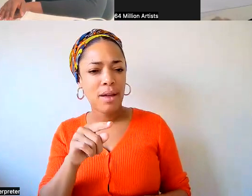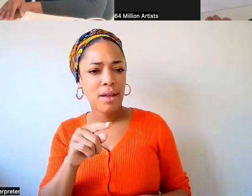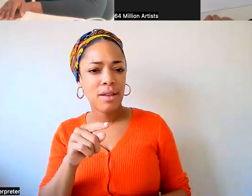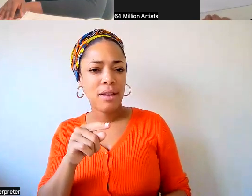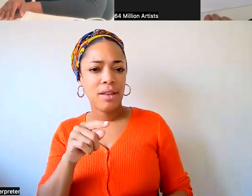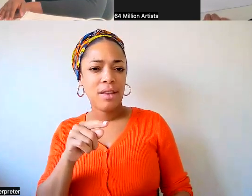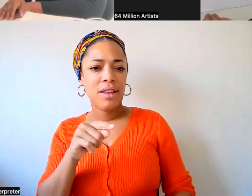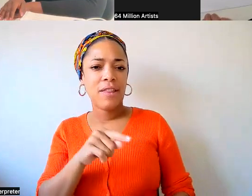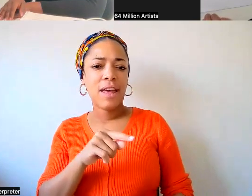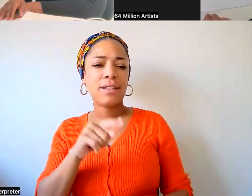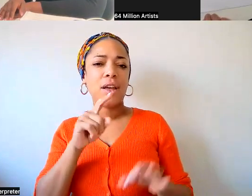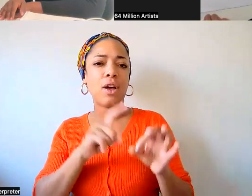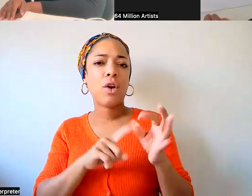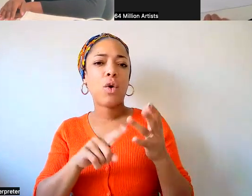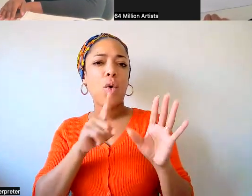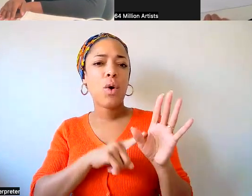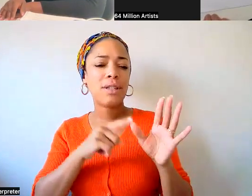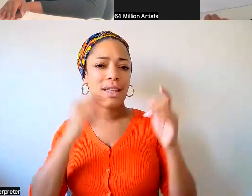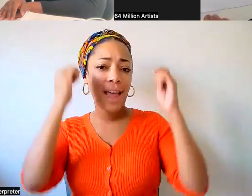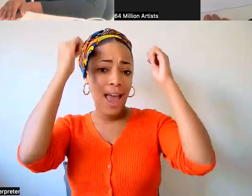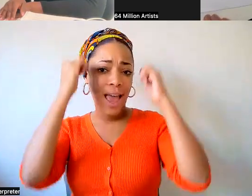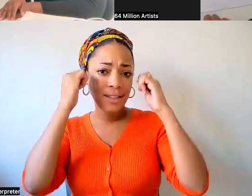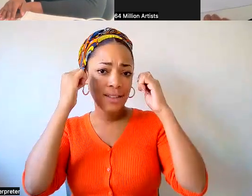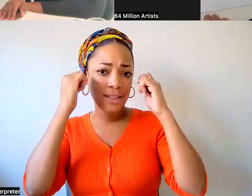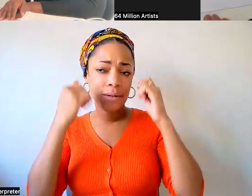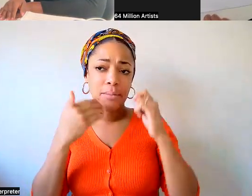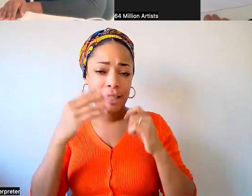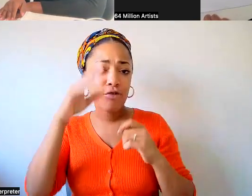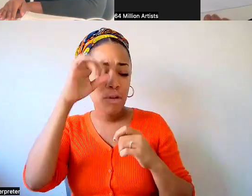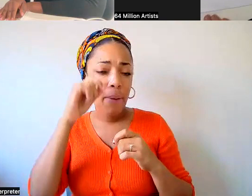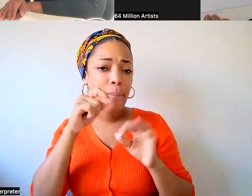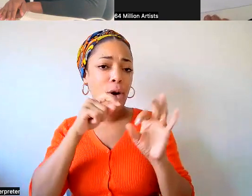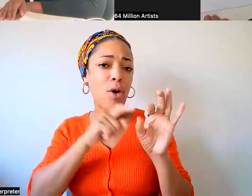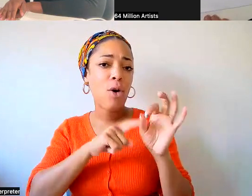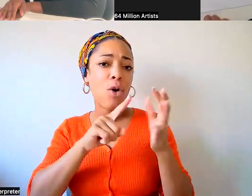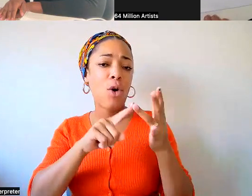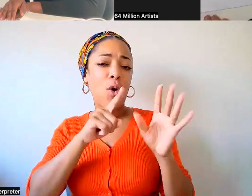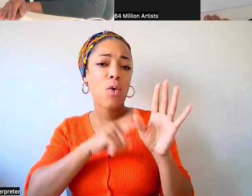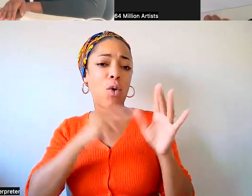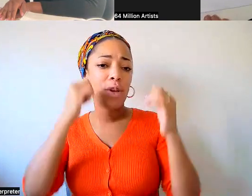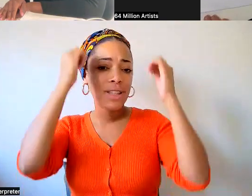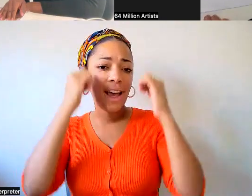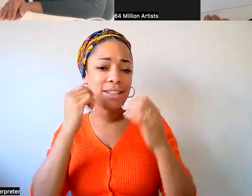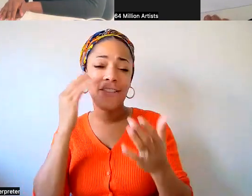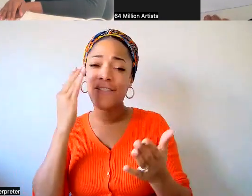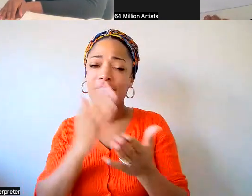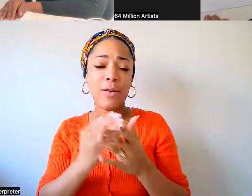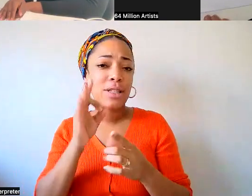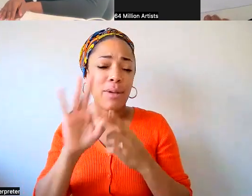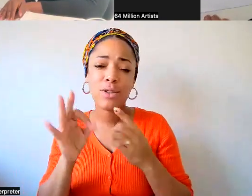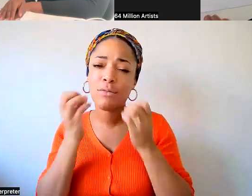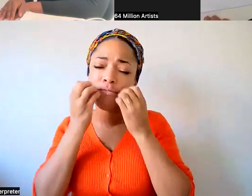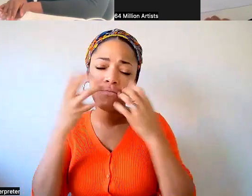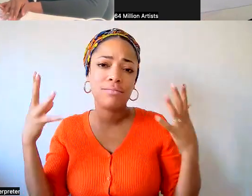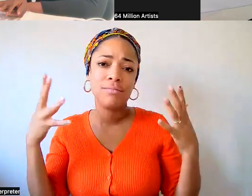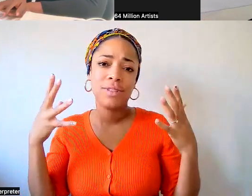that Koi's hat? Could we just remember Koi's hat? It is rather special. Rather extraordinary. And